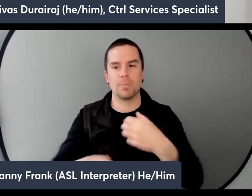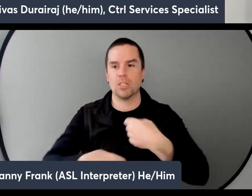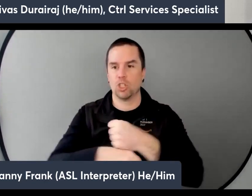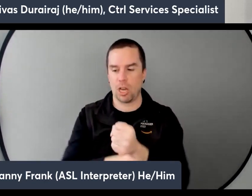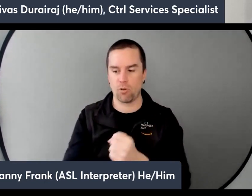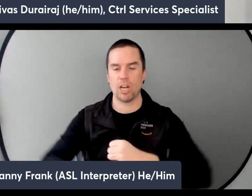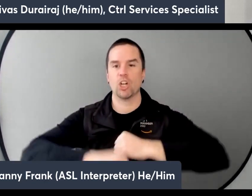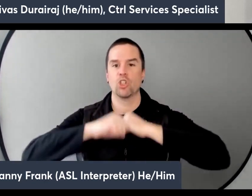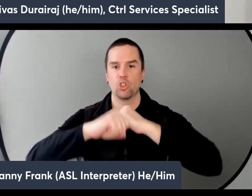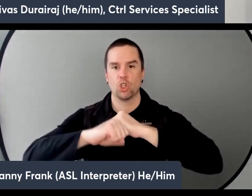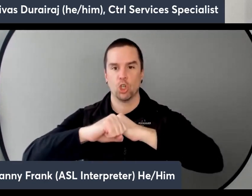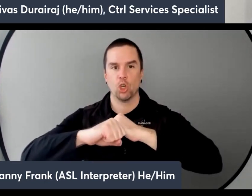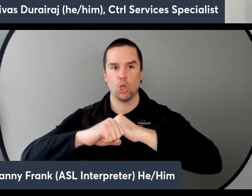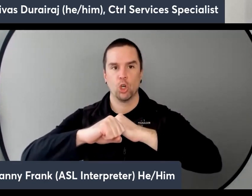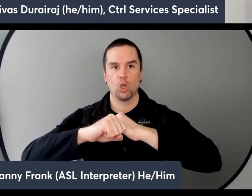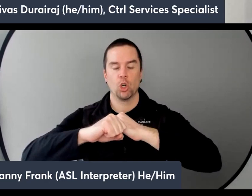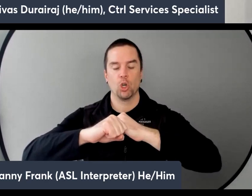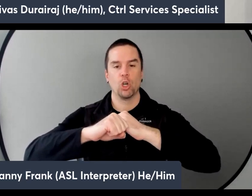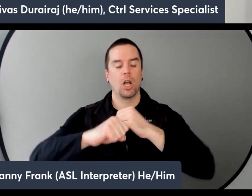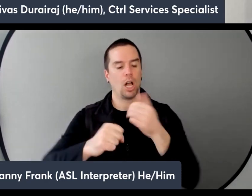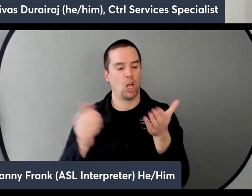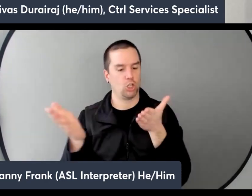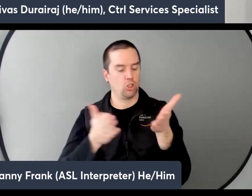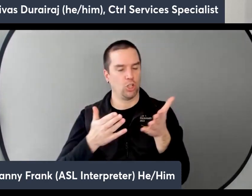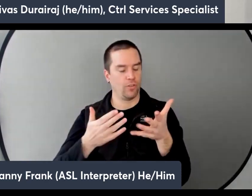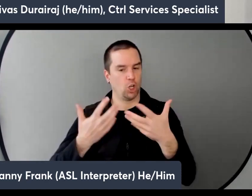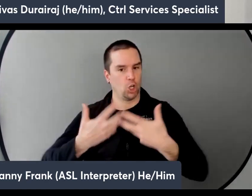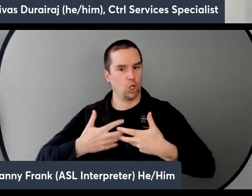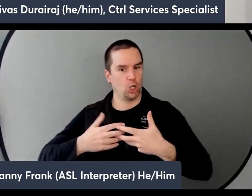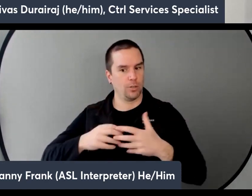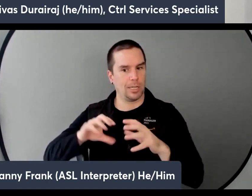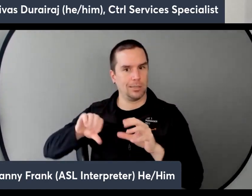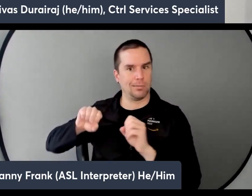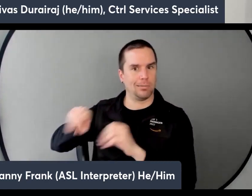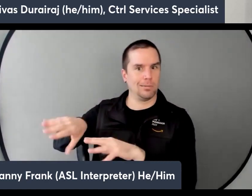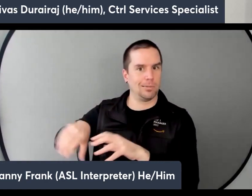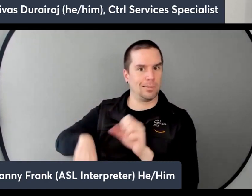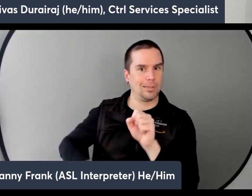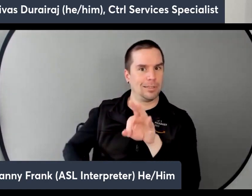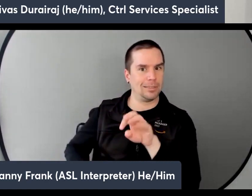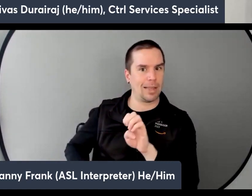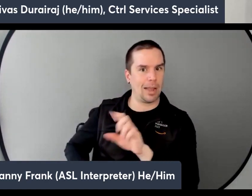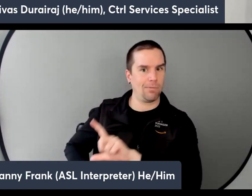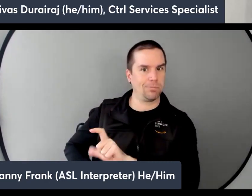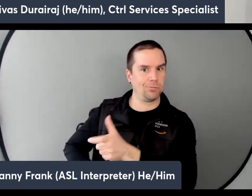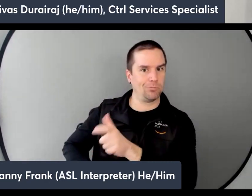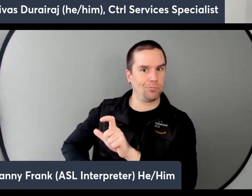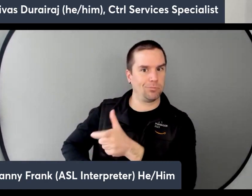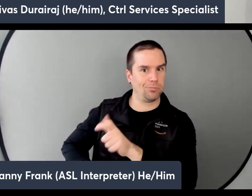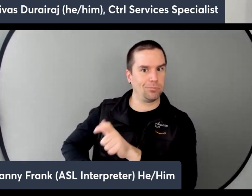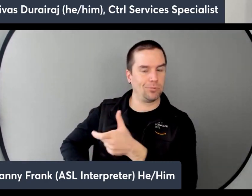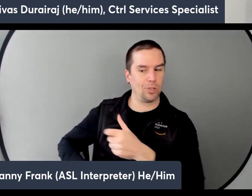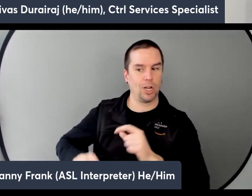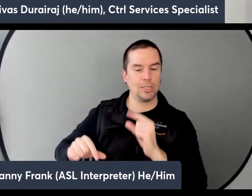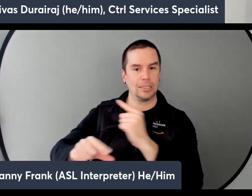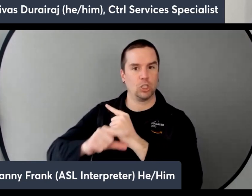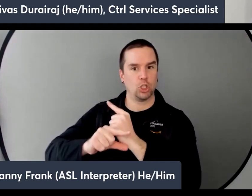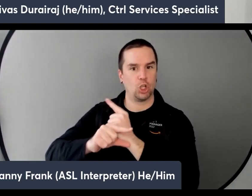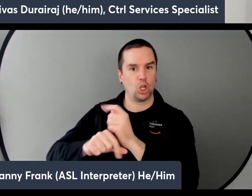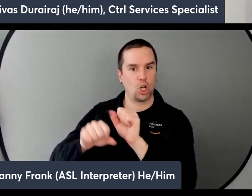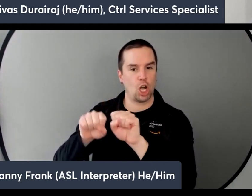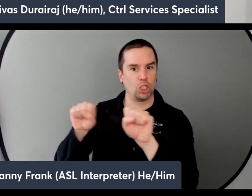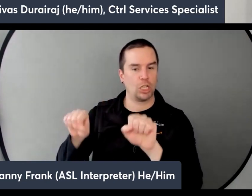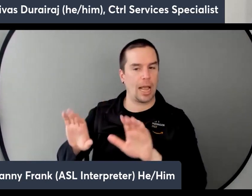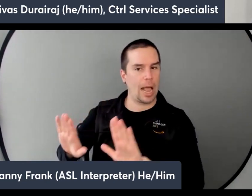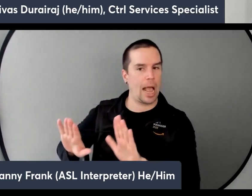that's sitting in a safe that's only turned on like once or twice a year, that's in the guard shack, and that's where the key material is stored. We